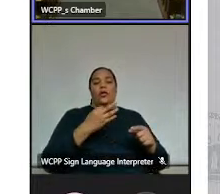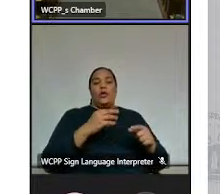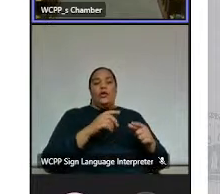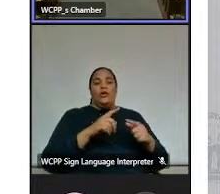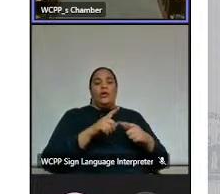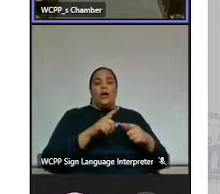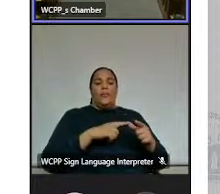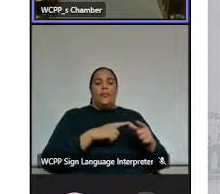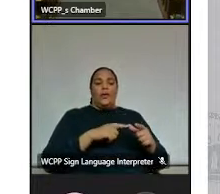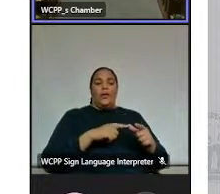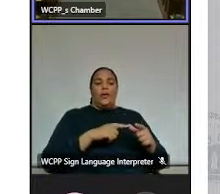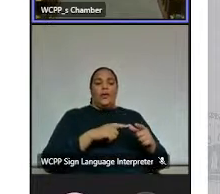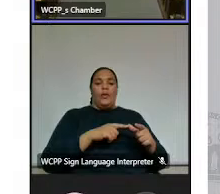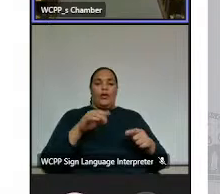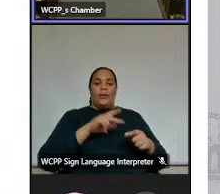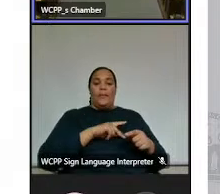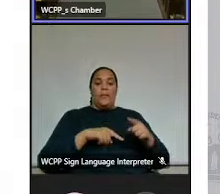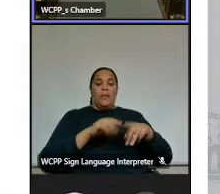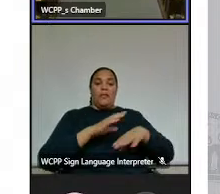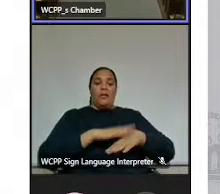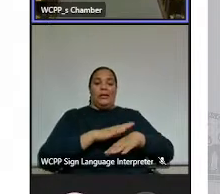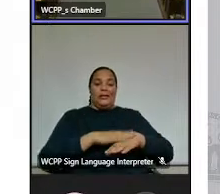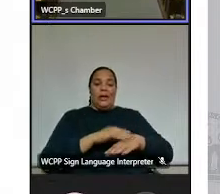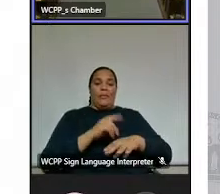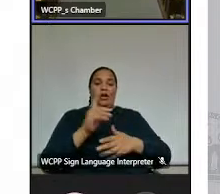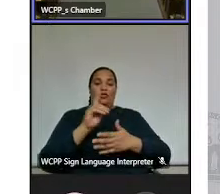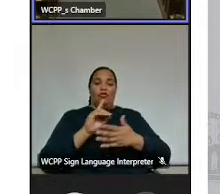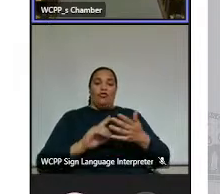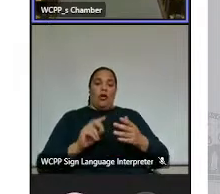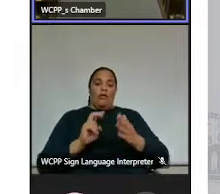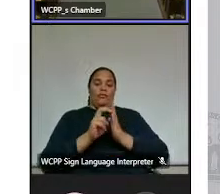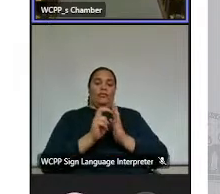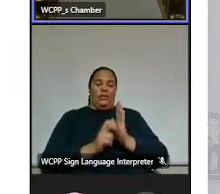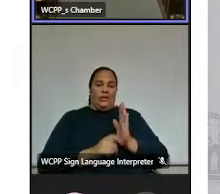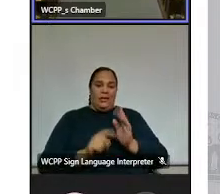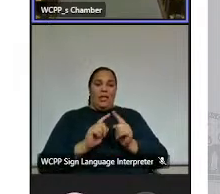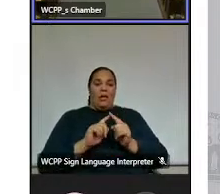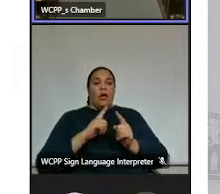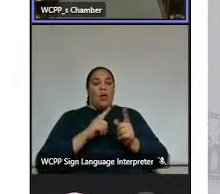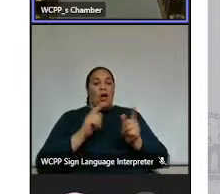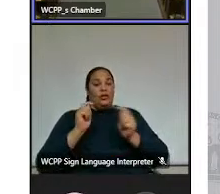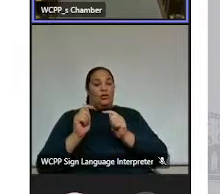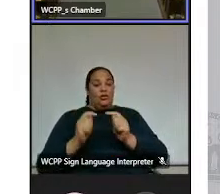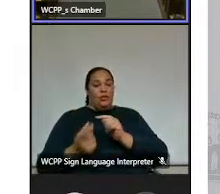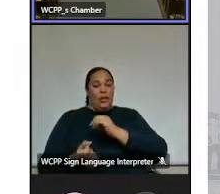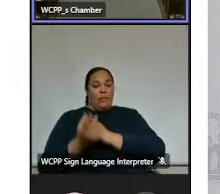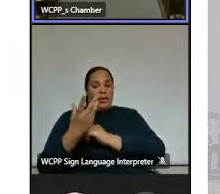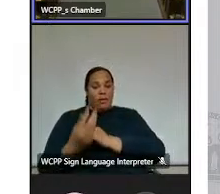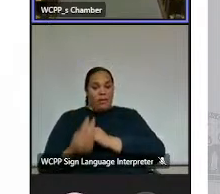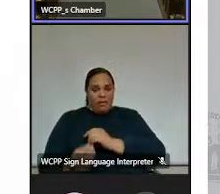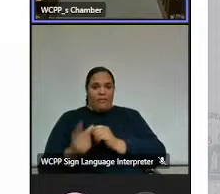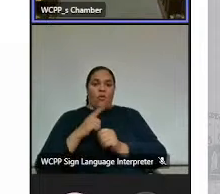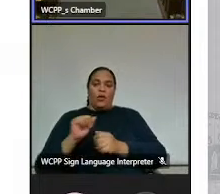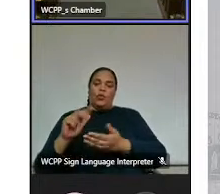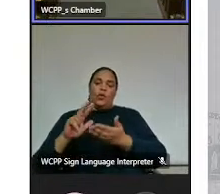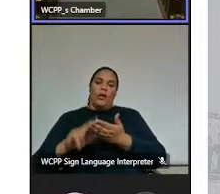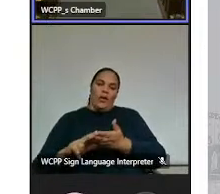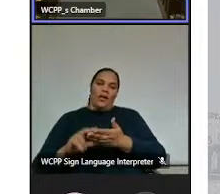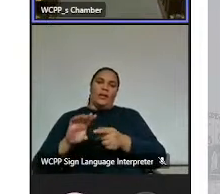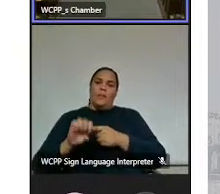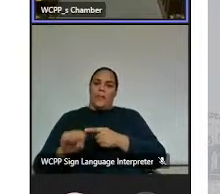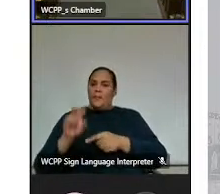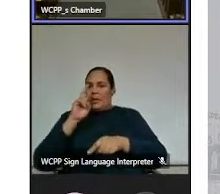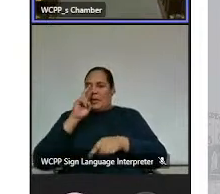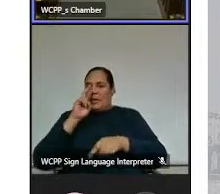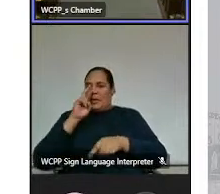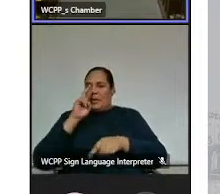into operation pending the process of drafting regulations. And due to changes of the Act found necessary